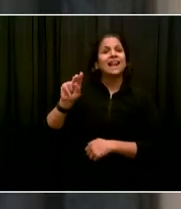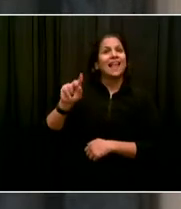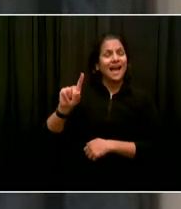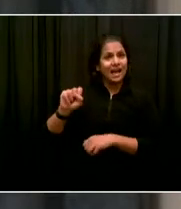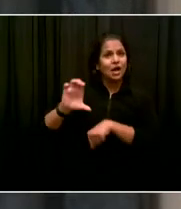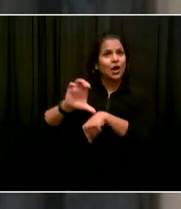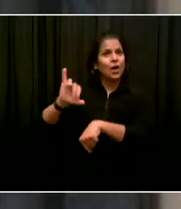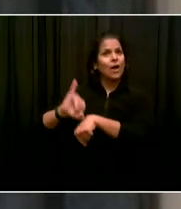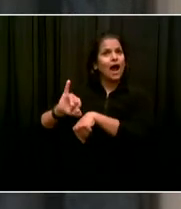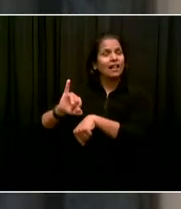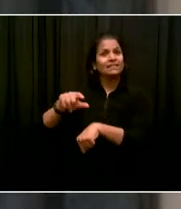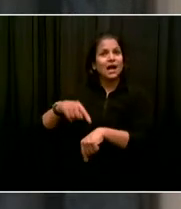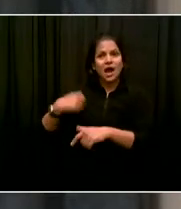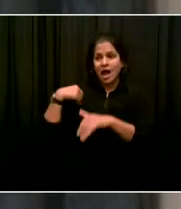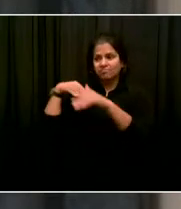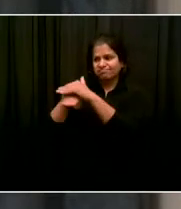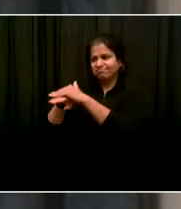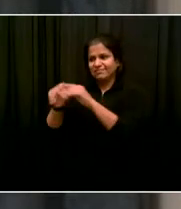public education,